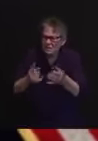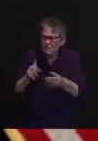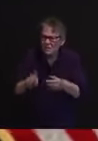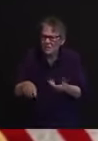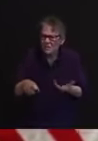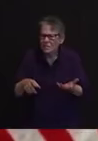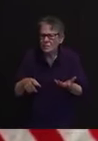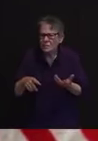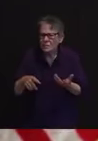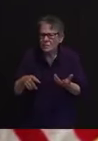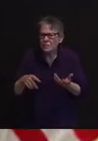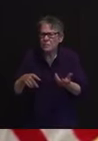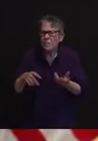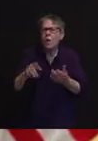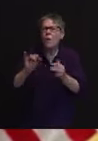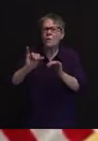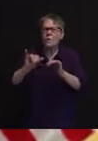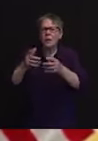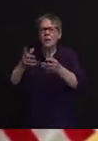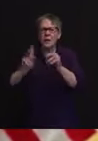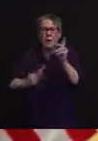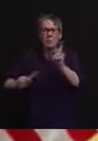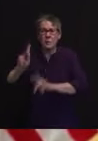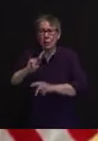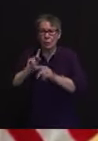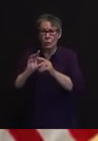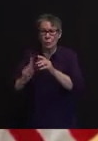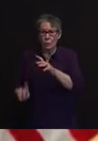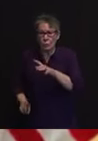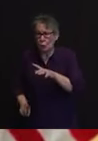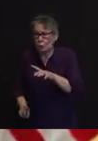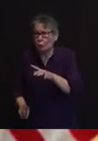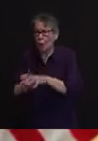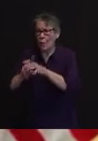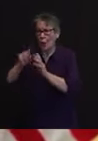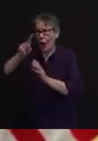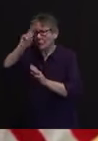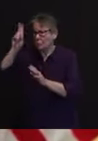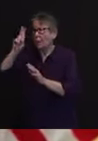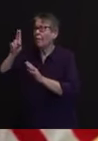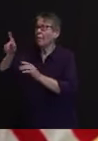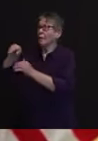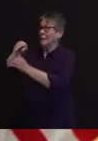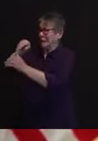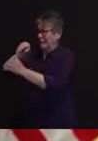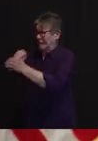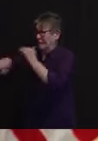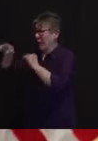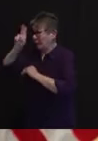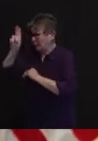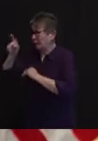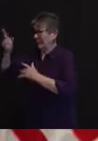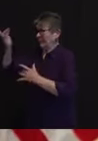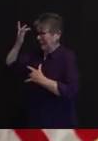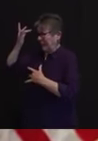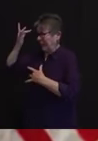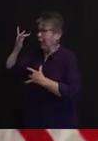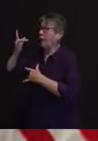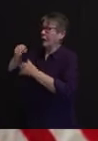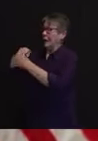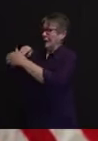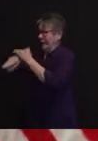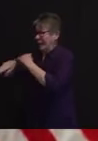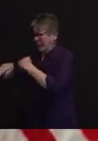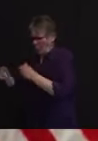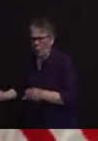are they showing up in worse condition than they were on average when they were showing up a month ago? Did I get that about right? Is that right? Okay. I wasn't sure whether it